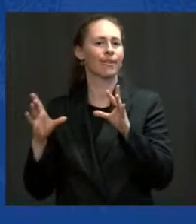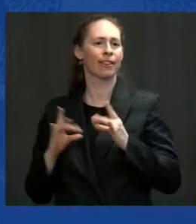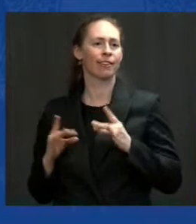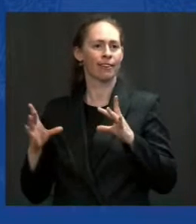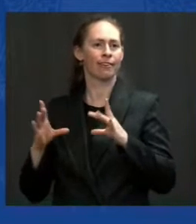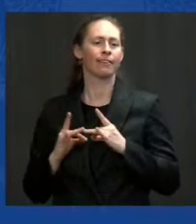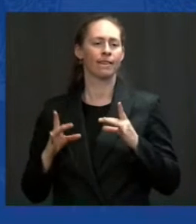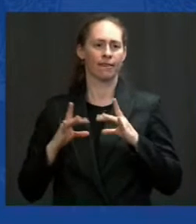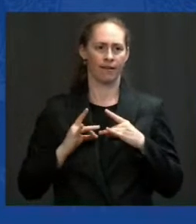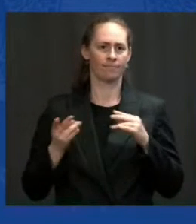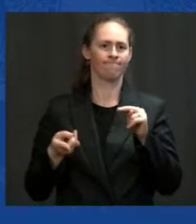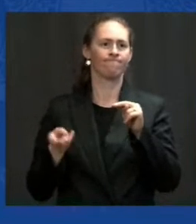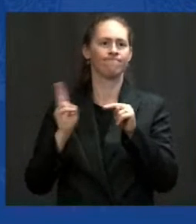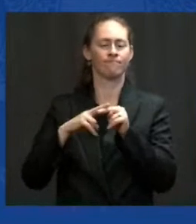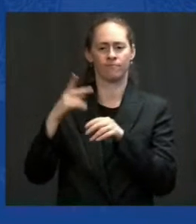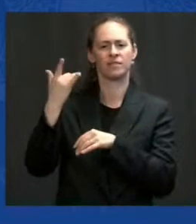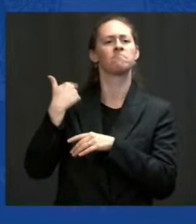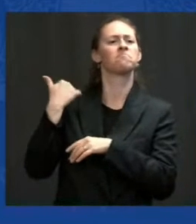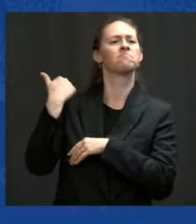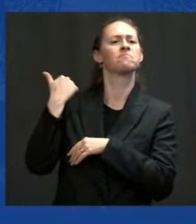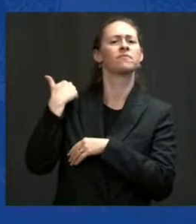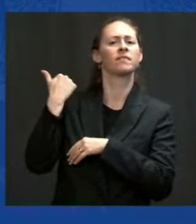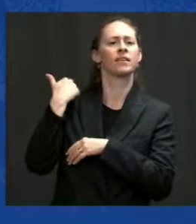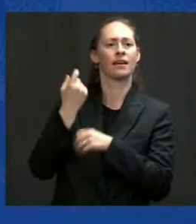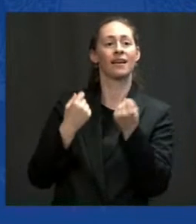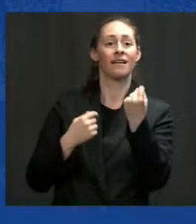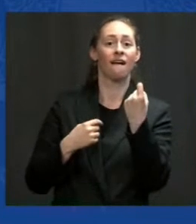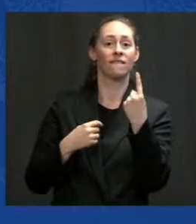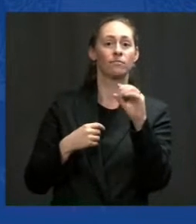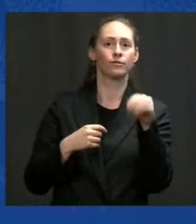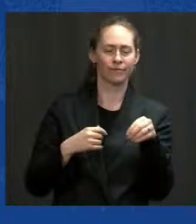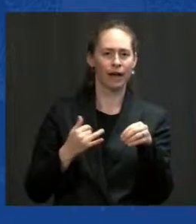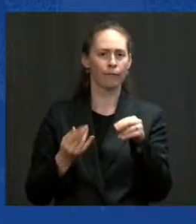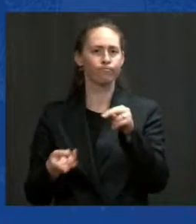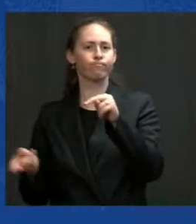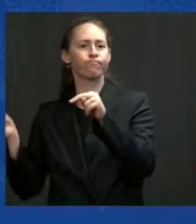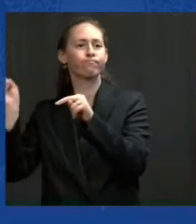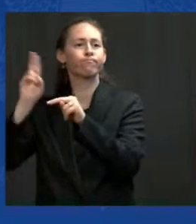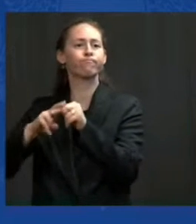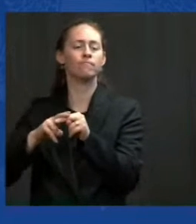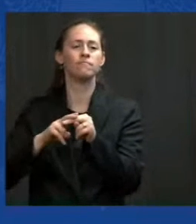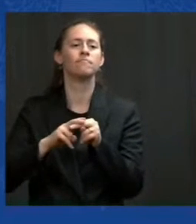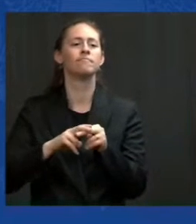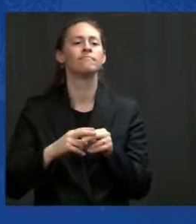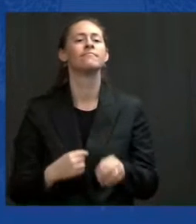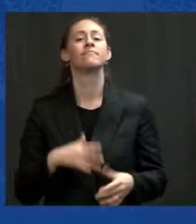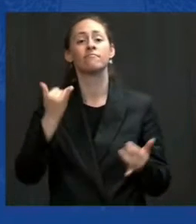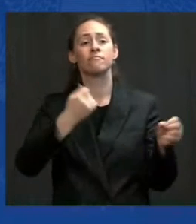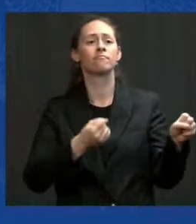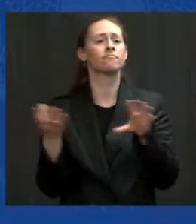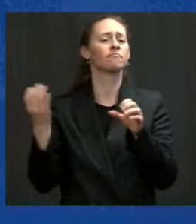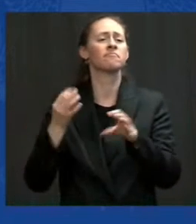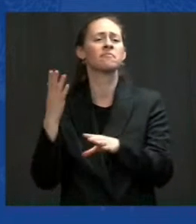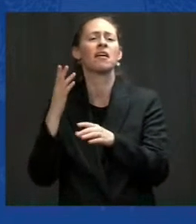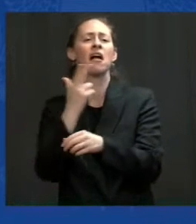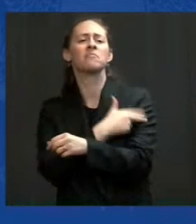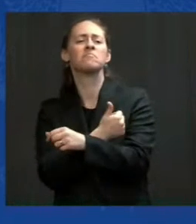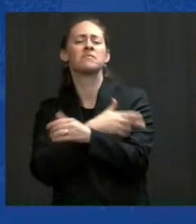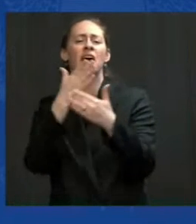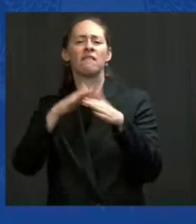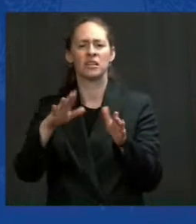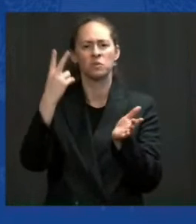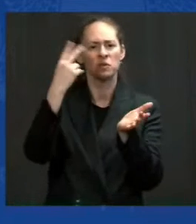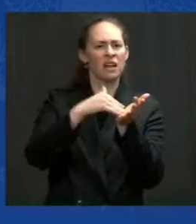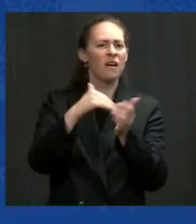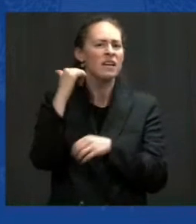from the prior 7-day average. The 7-day average of hospital admissions is about 2,000 per day. This also represents